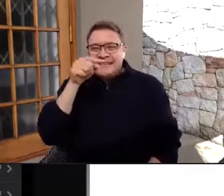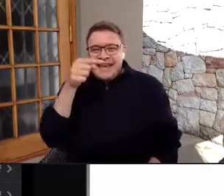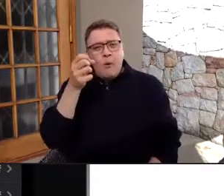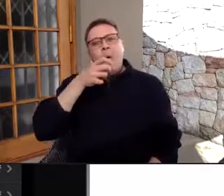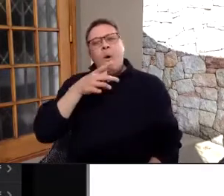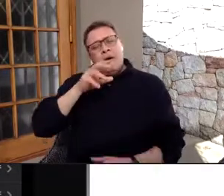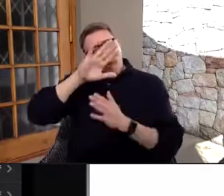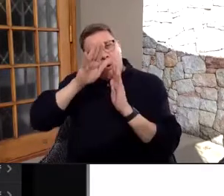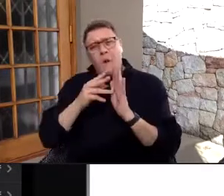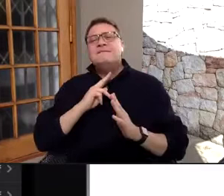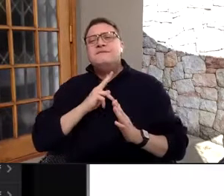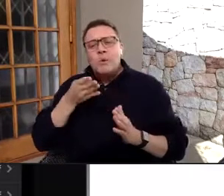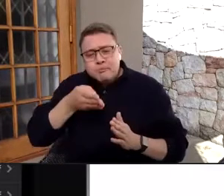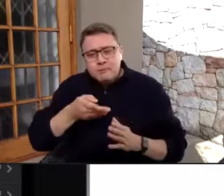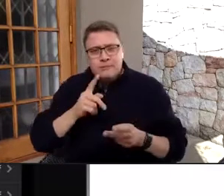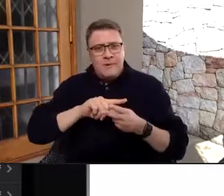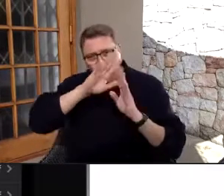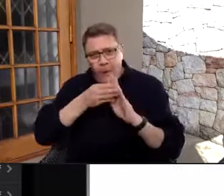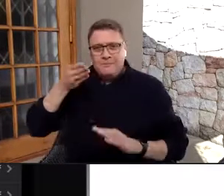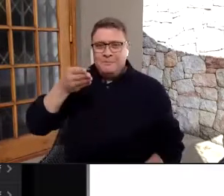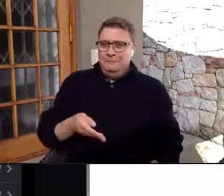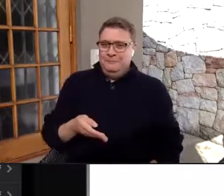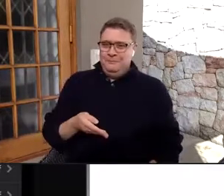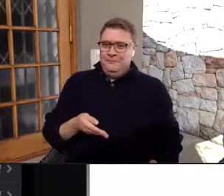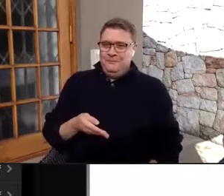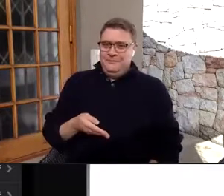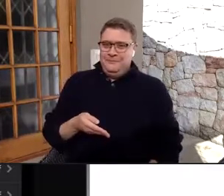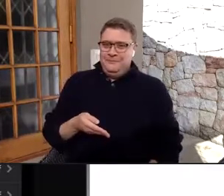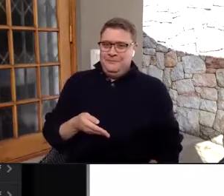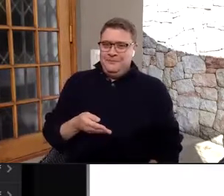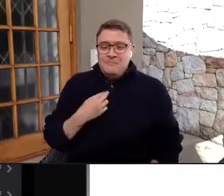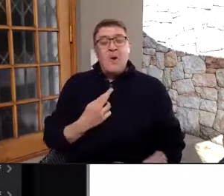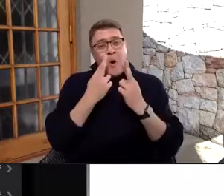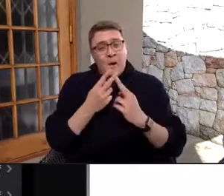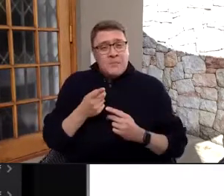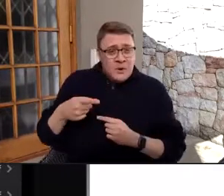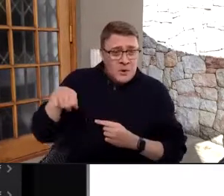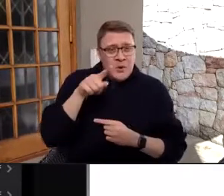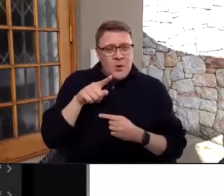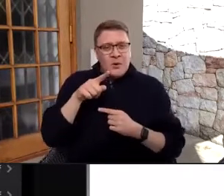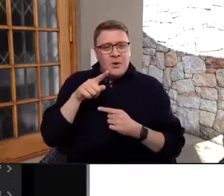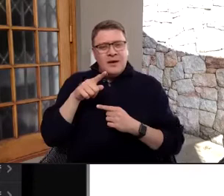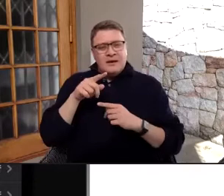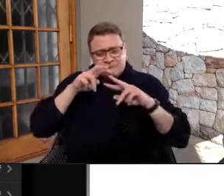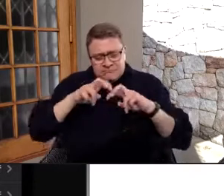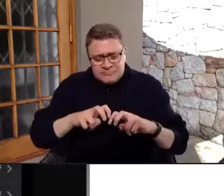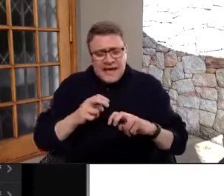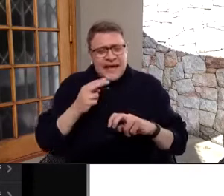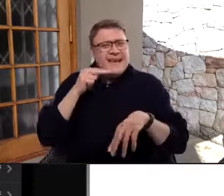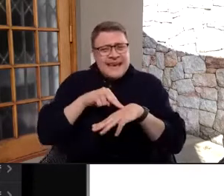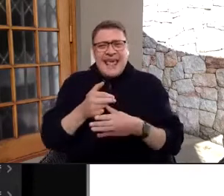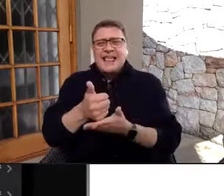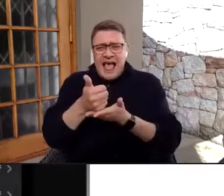accessibility features. And I really hope that you can unpack them. And if you need any help with them, you're obviously welcome